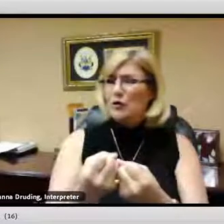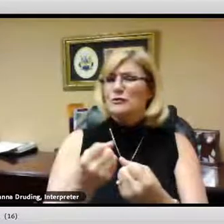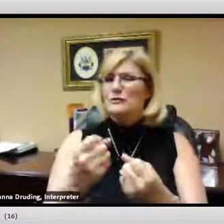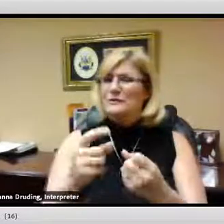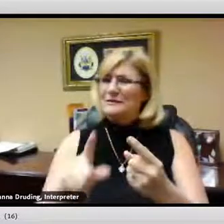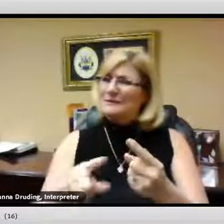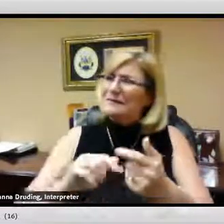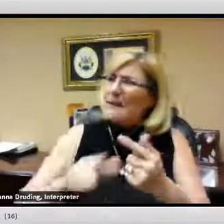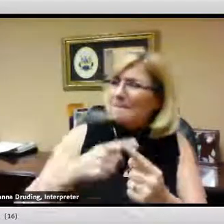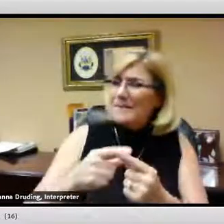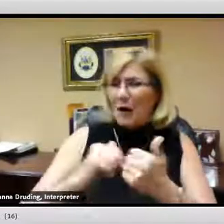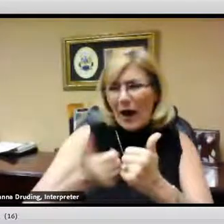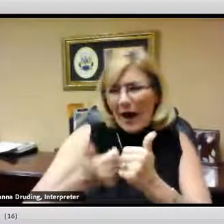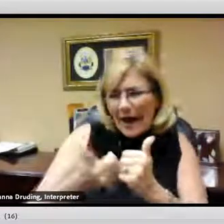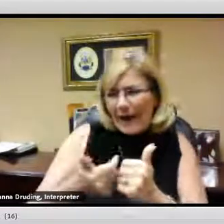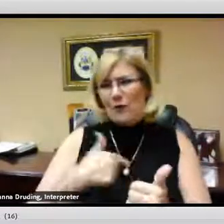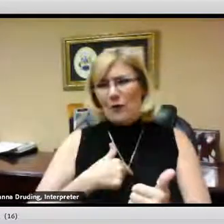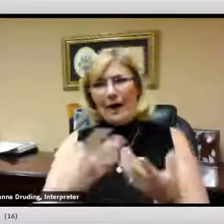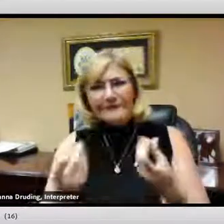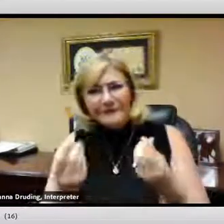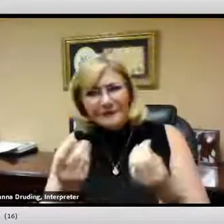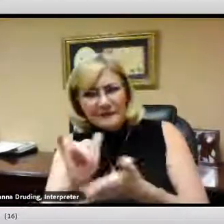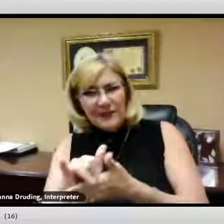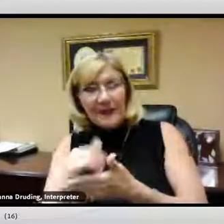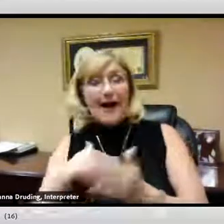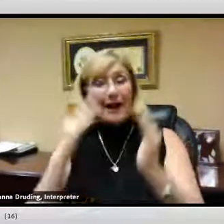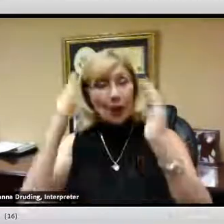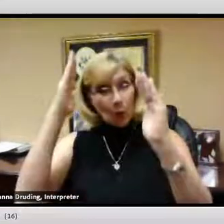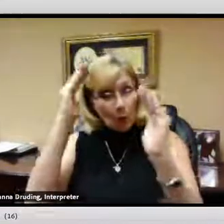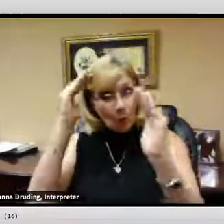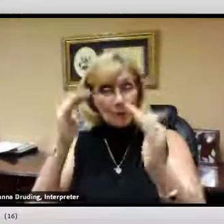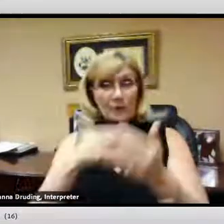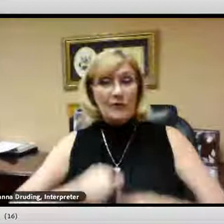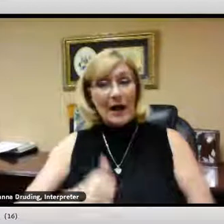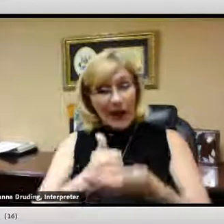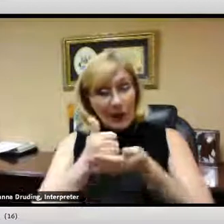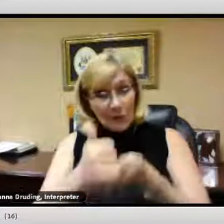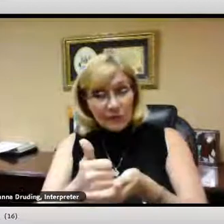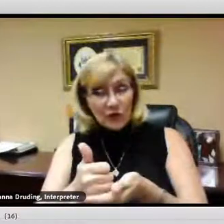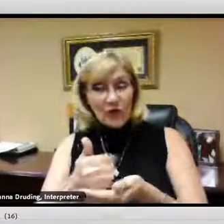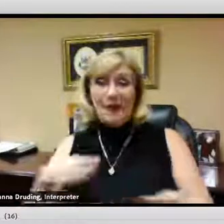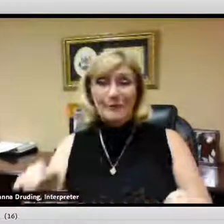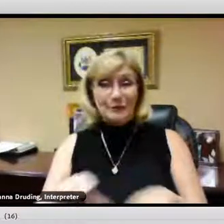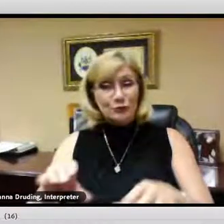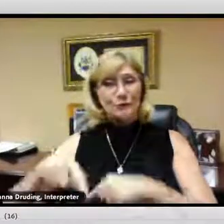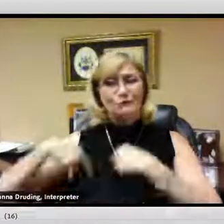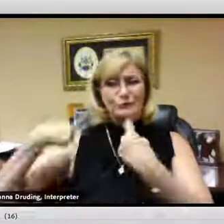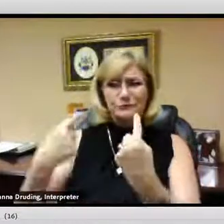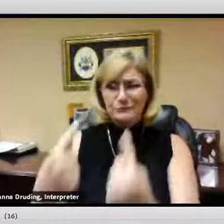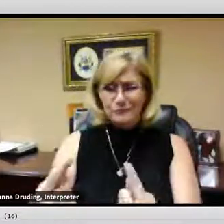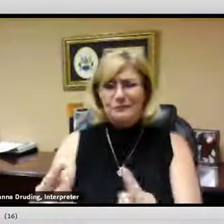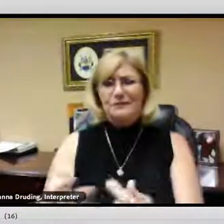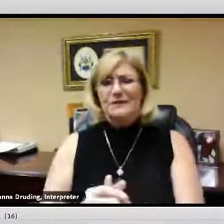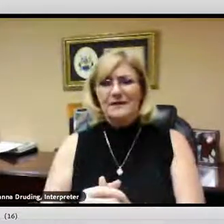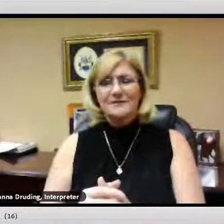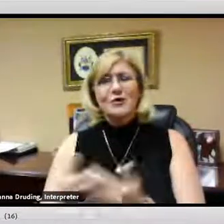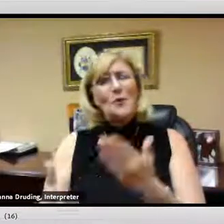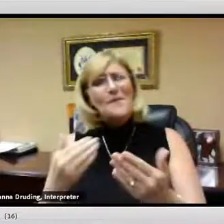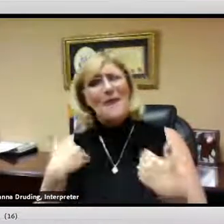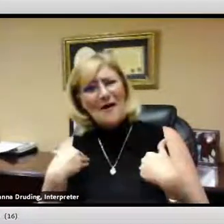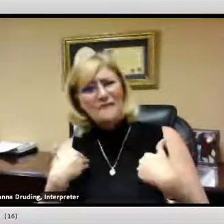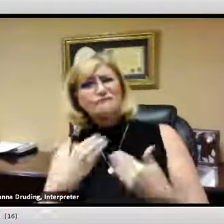how I did that in a way. I hope they're helpful. Been doing it for a long time, and so I might have some